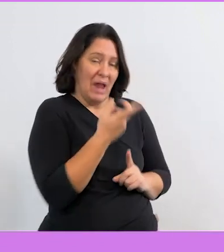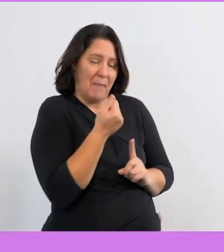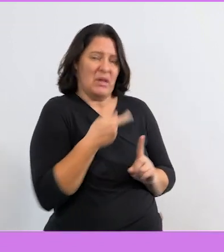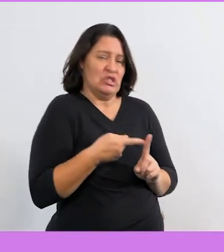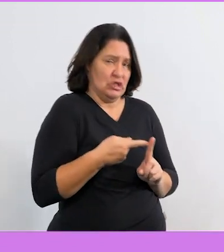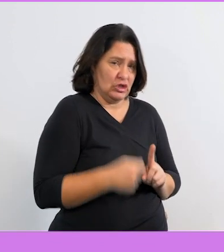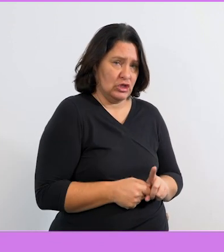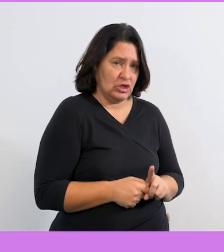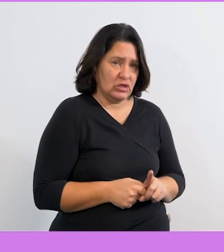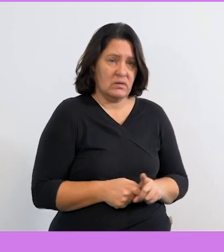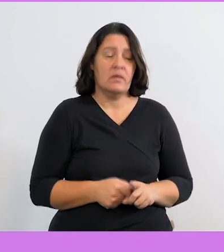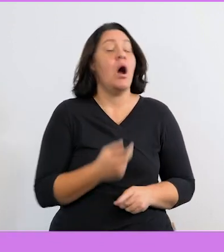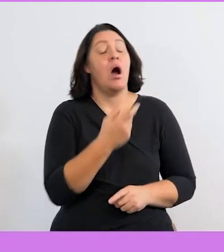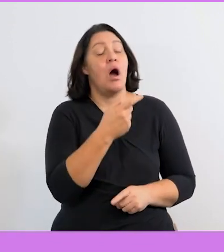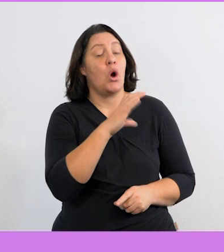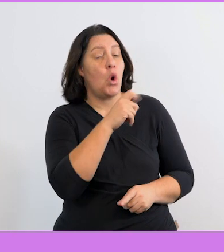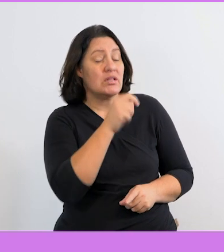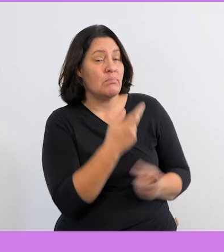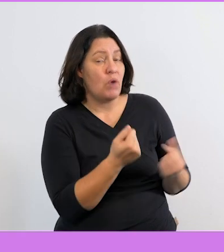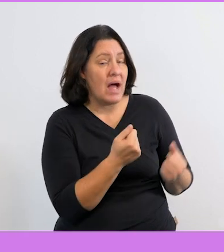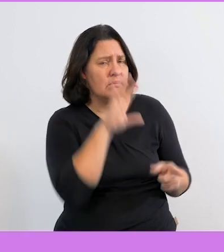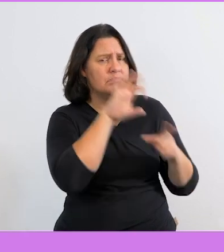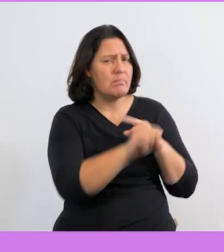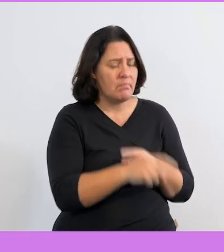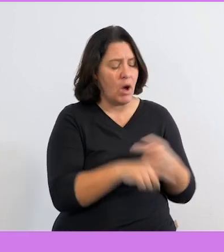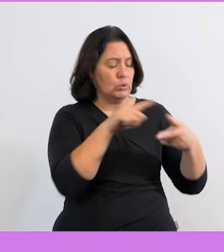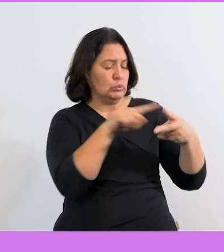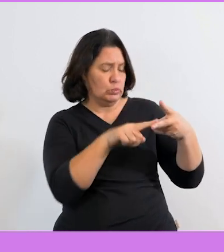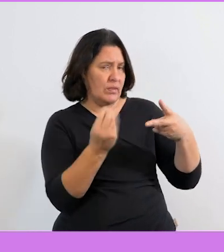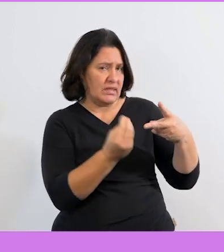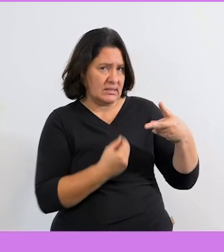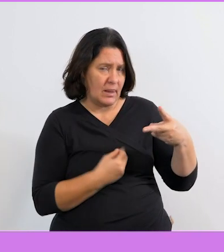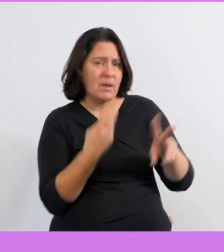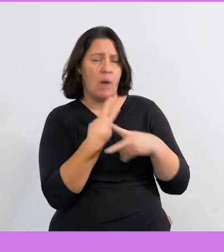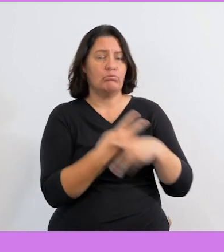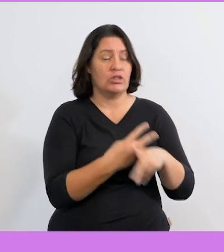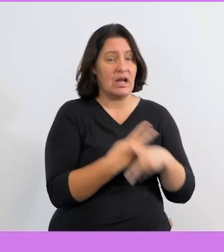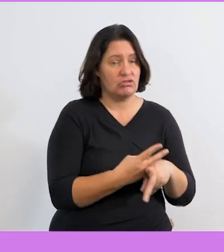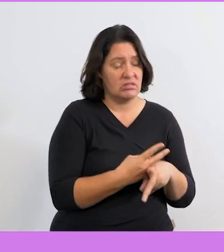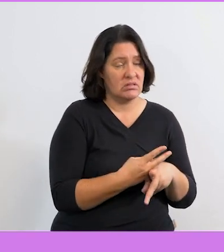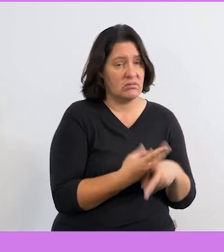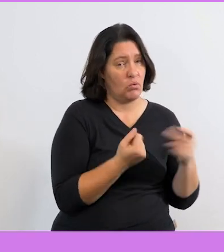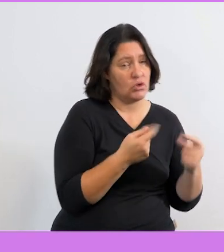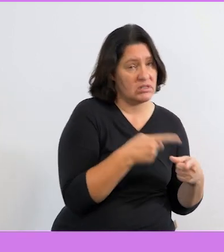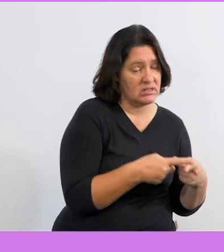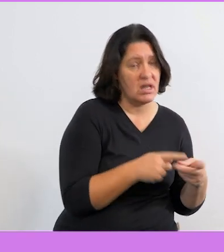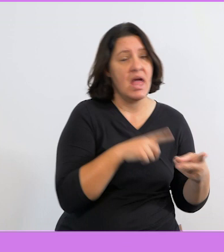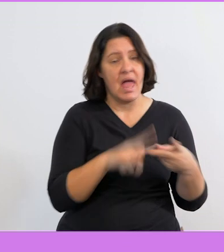product. Okay, then cost price is normally determined by two factors. That's your production cost